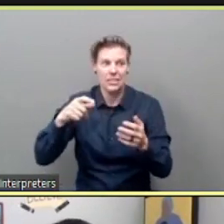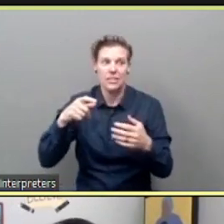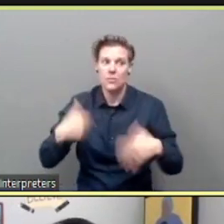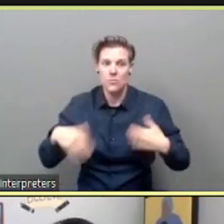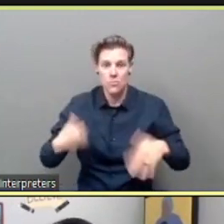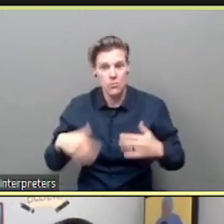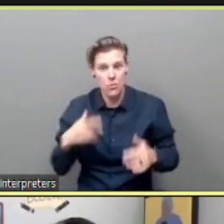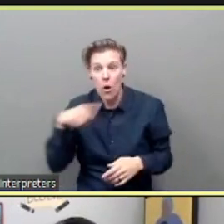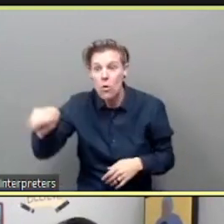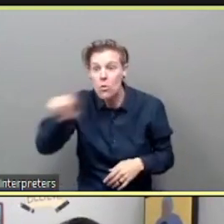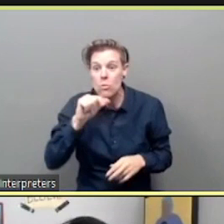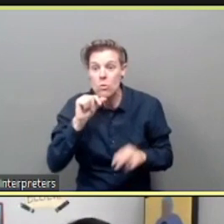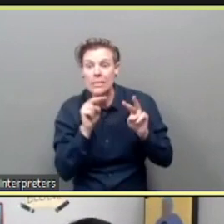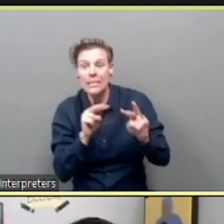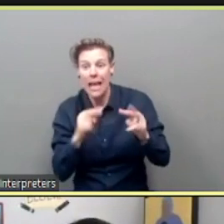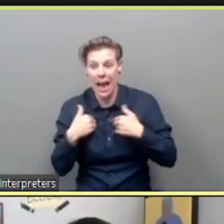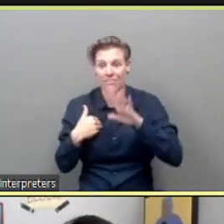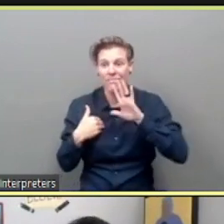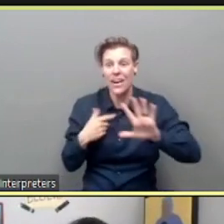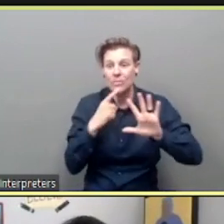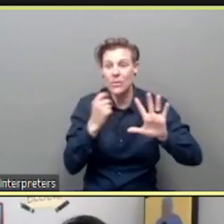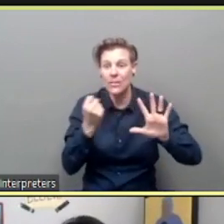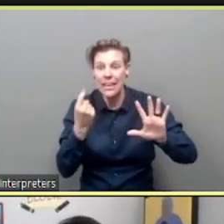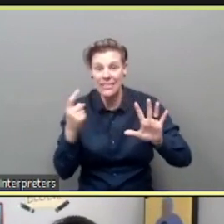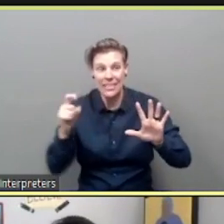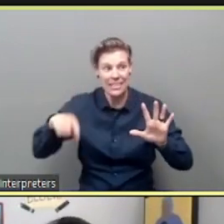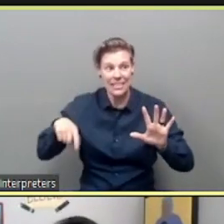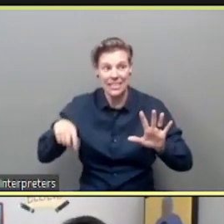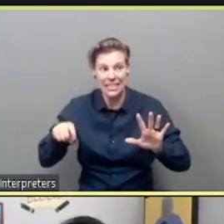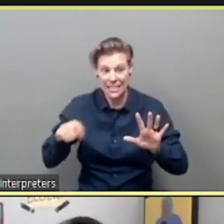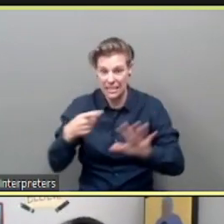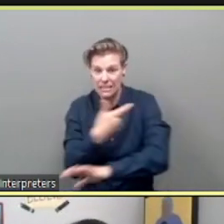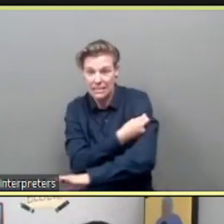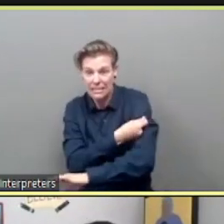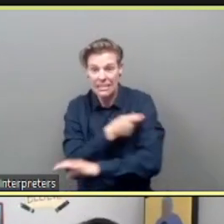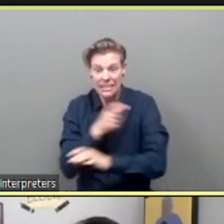excited, or people who have friends that have 5 to 11-year-olds or